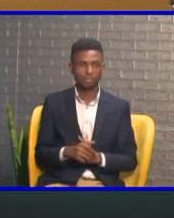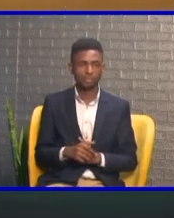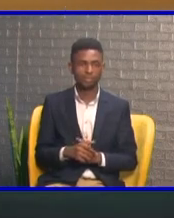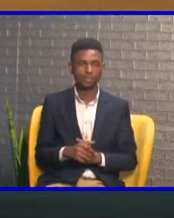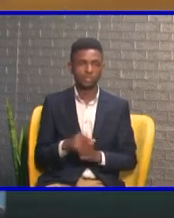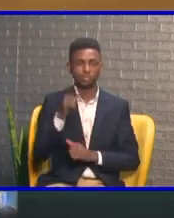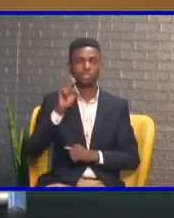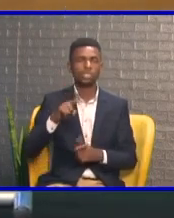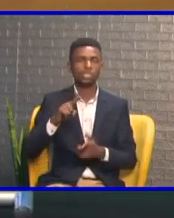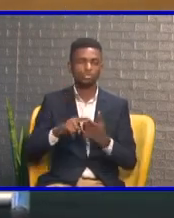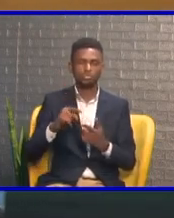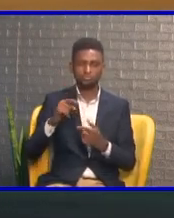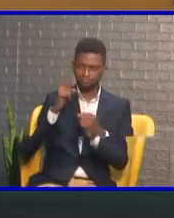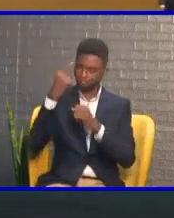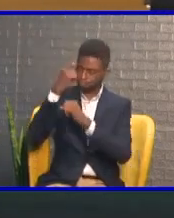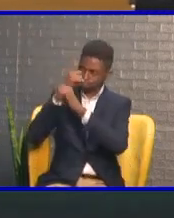8. You have to